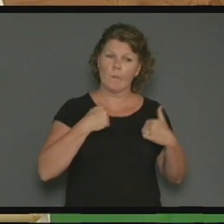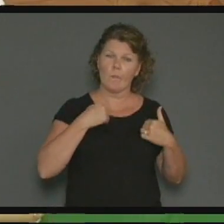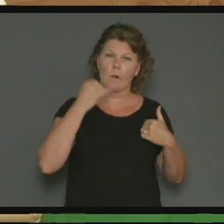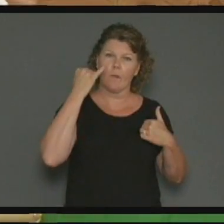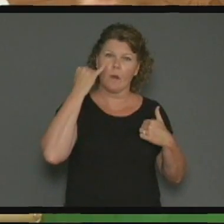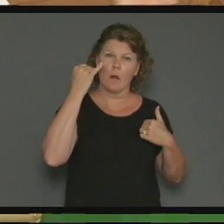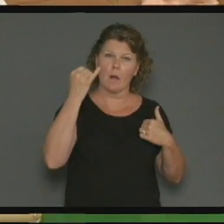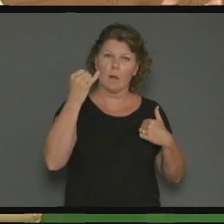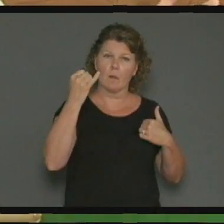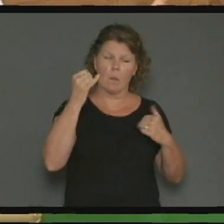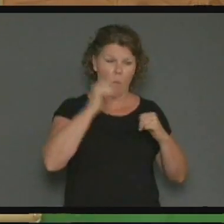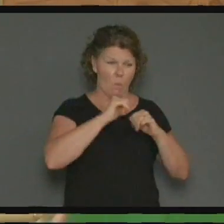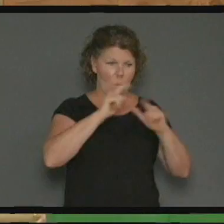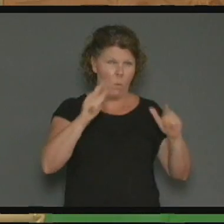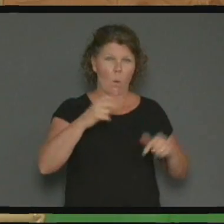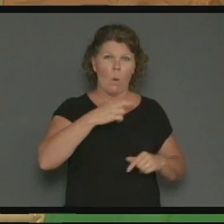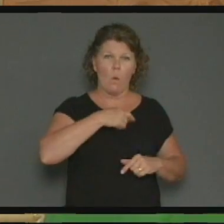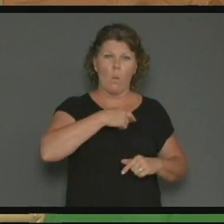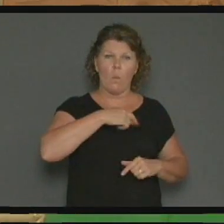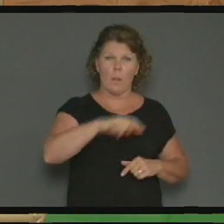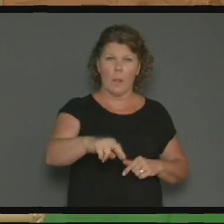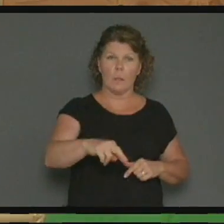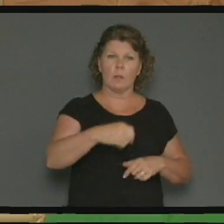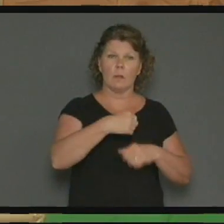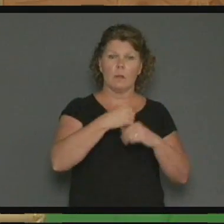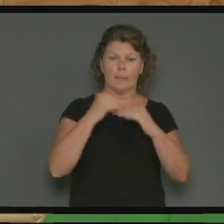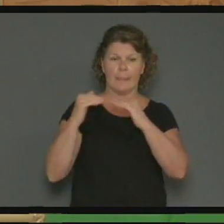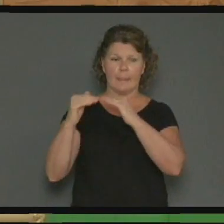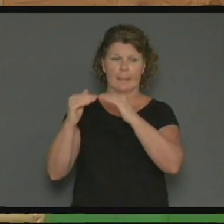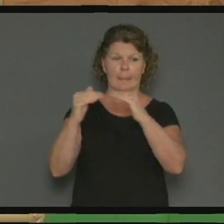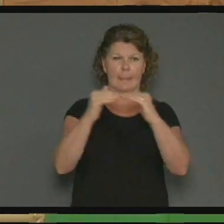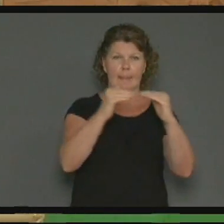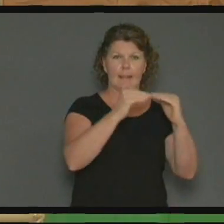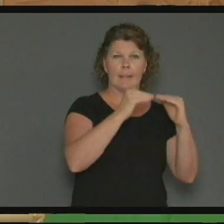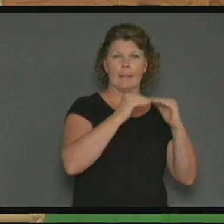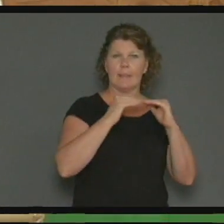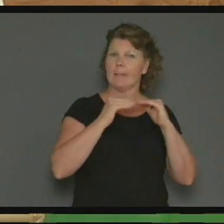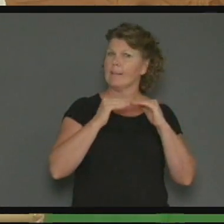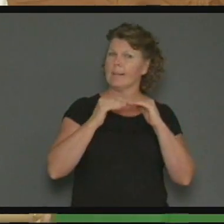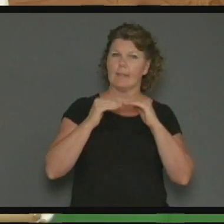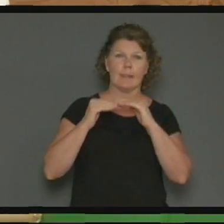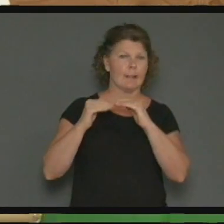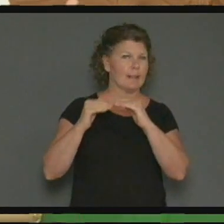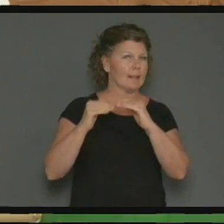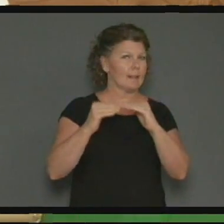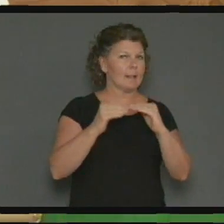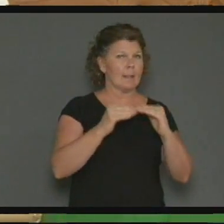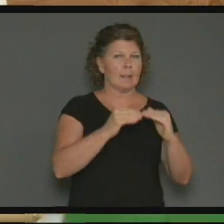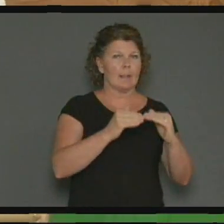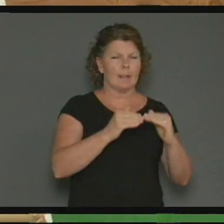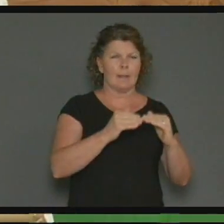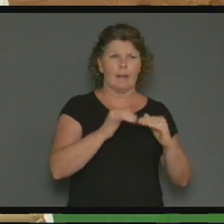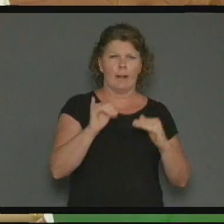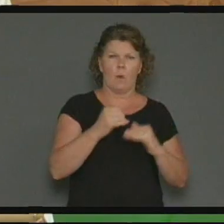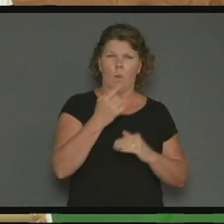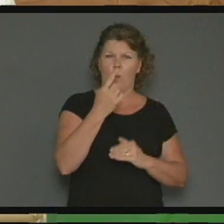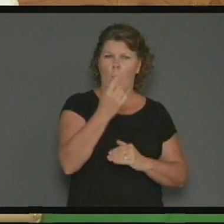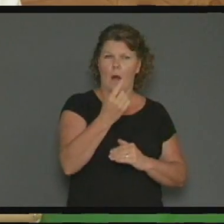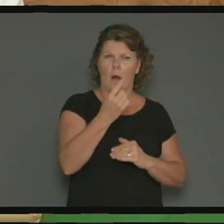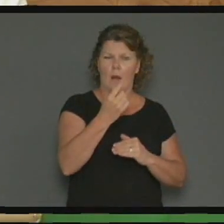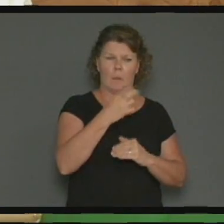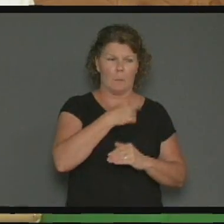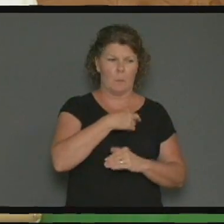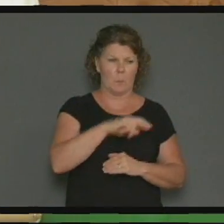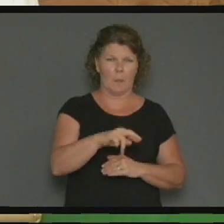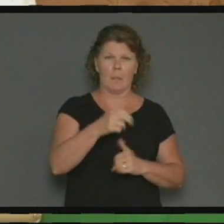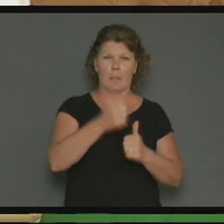that all religions are created equal and that they're all basically one and the same, that